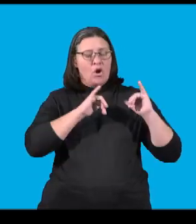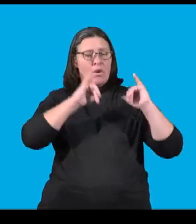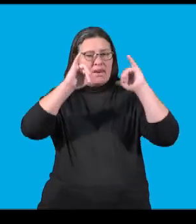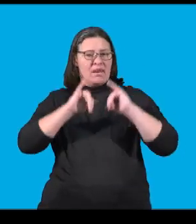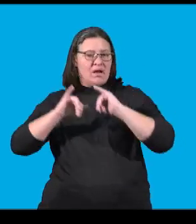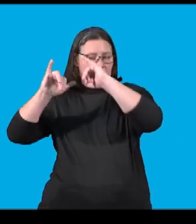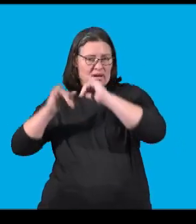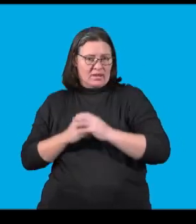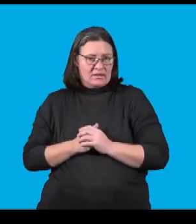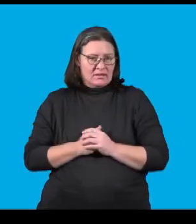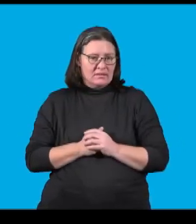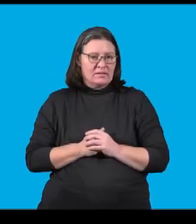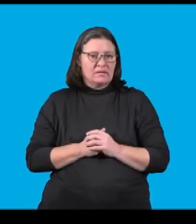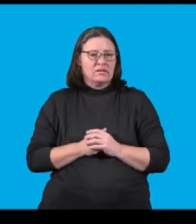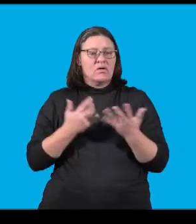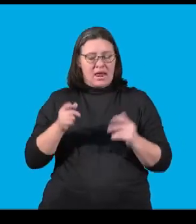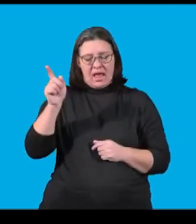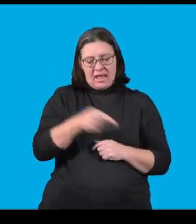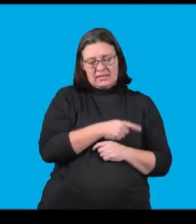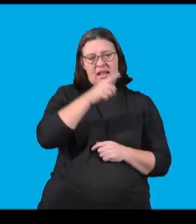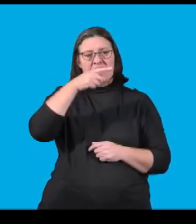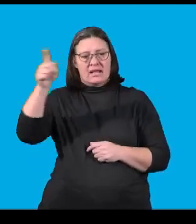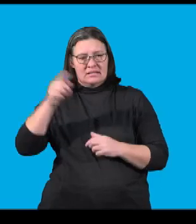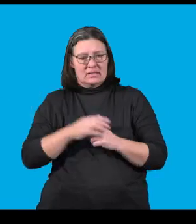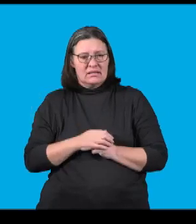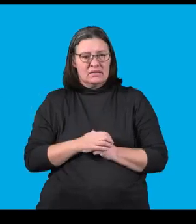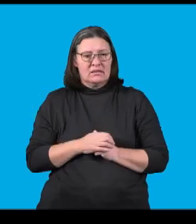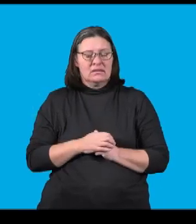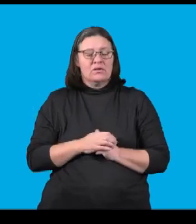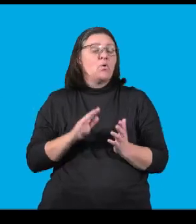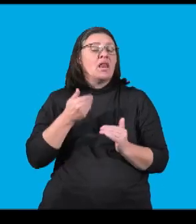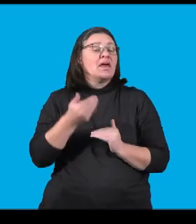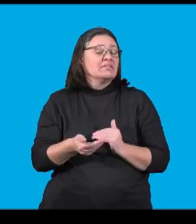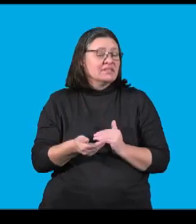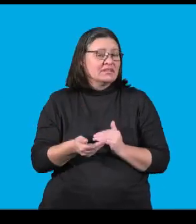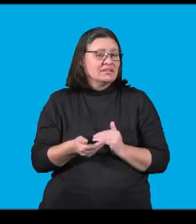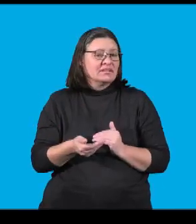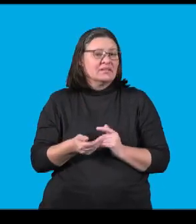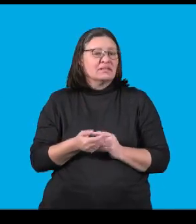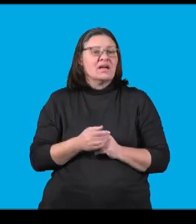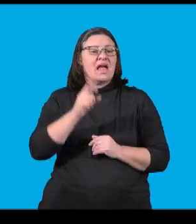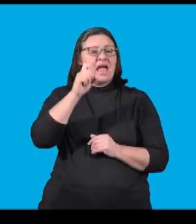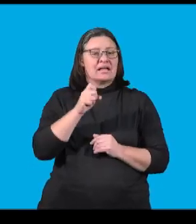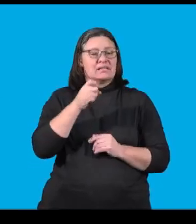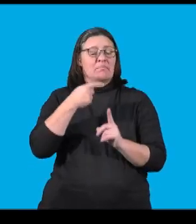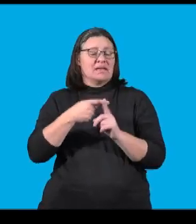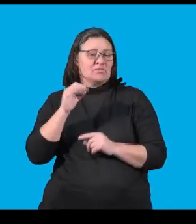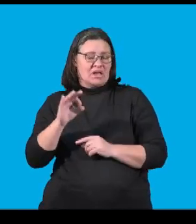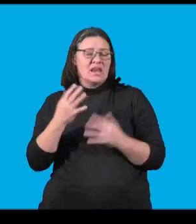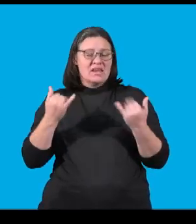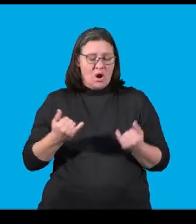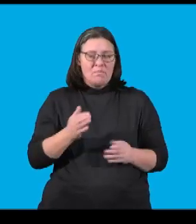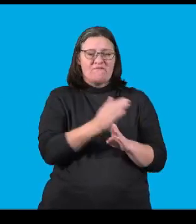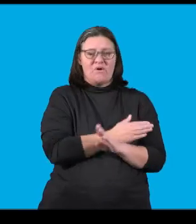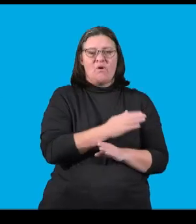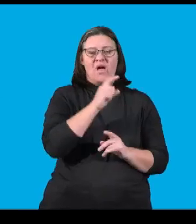common factors in the denominator and the numerator, so we can cancel those common factors out before we substitute the value